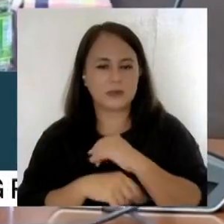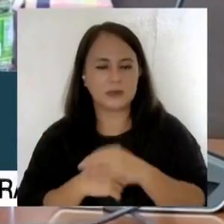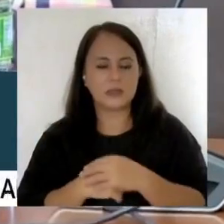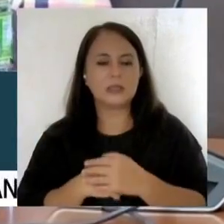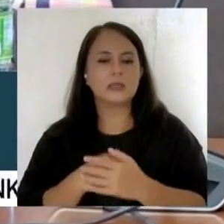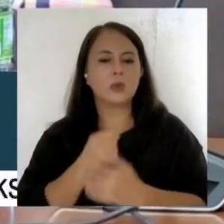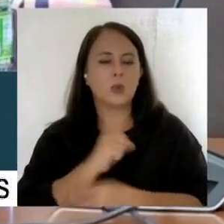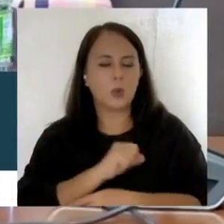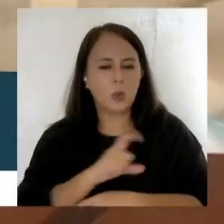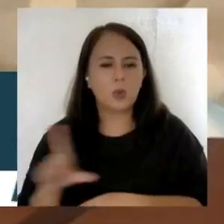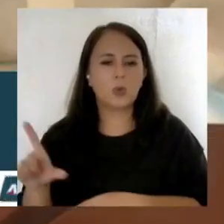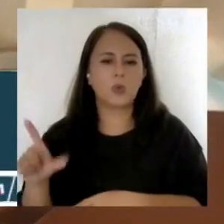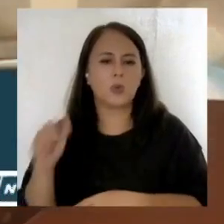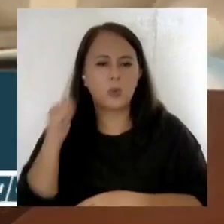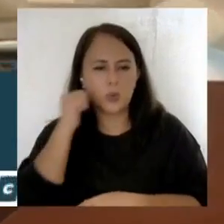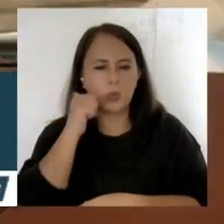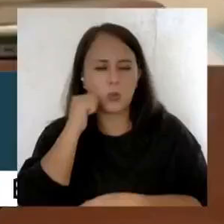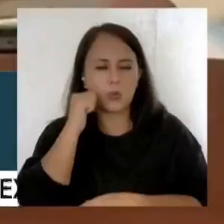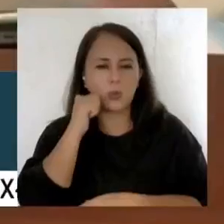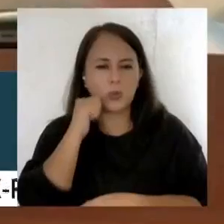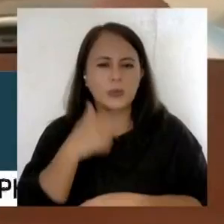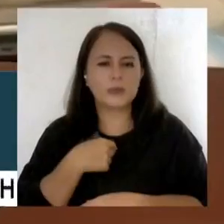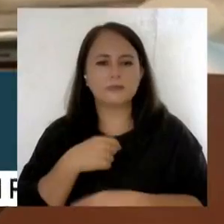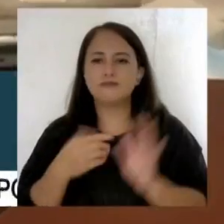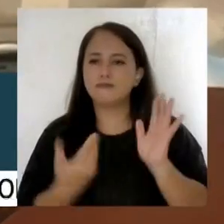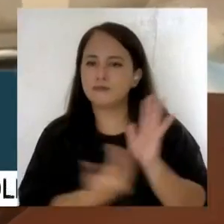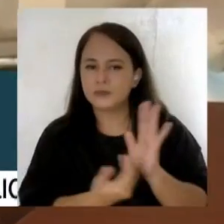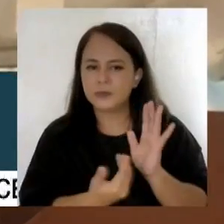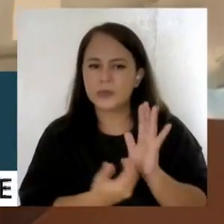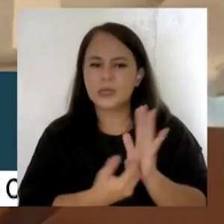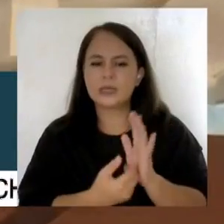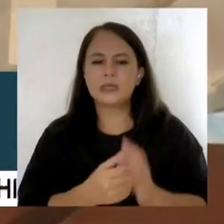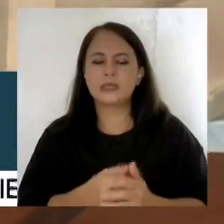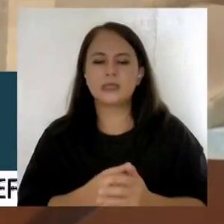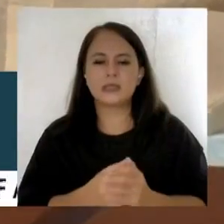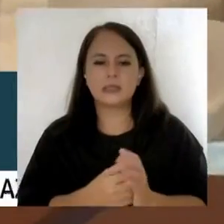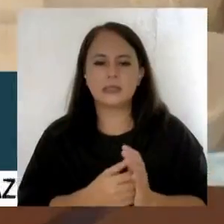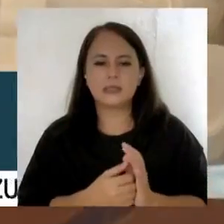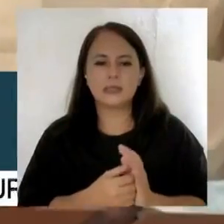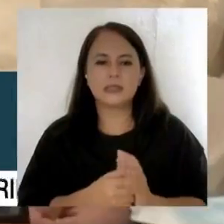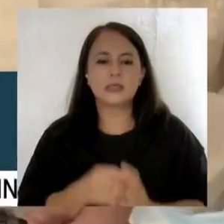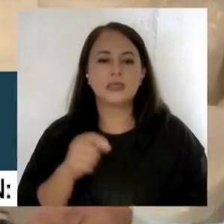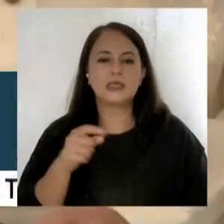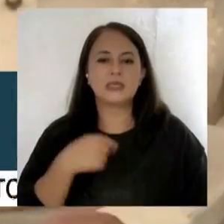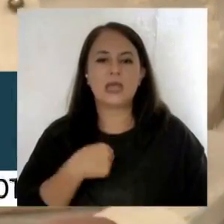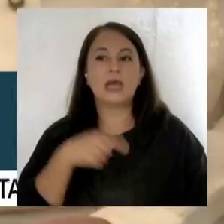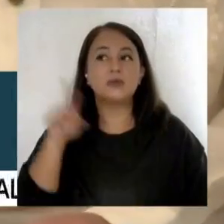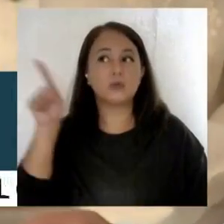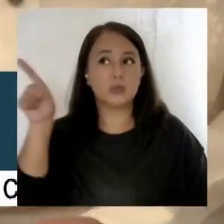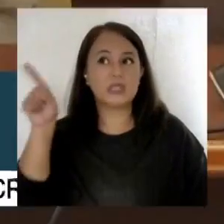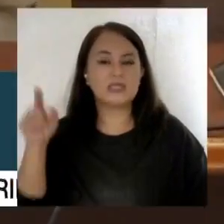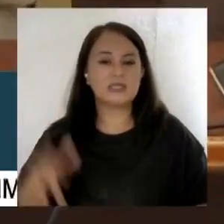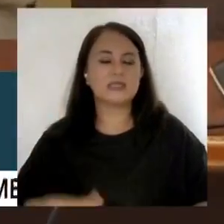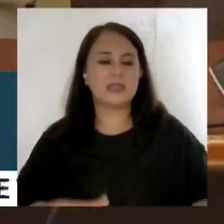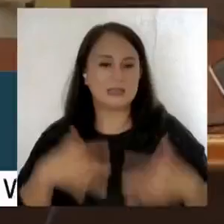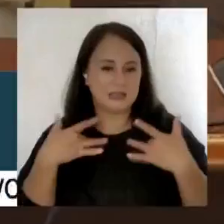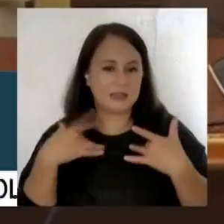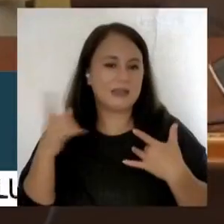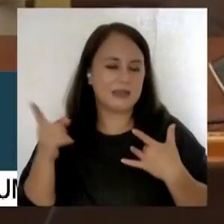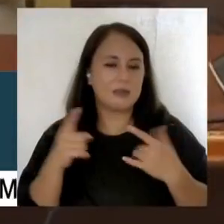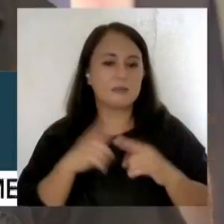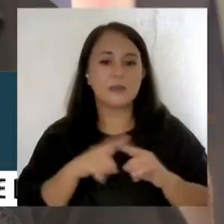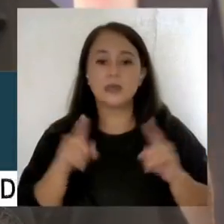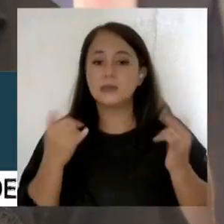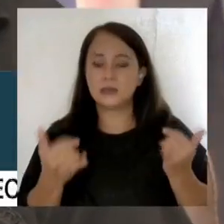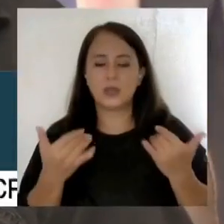they always justify it by saying, hindi doon kasi sila nakatira. But now, meron na rin